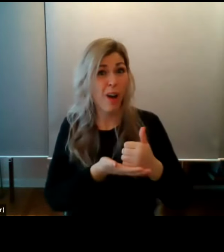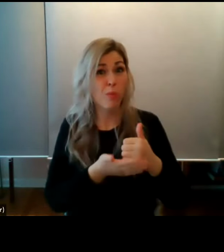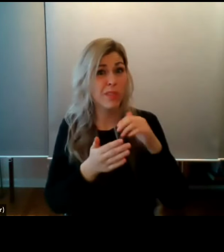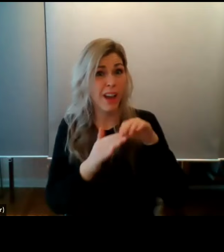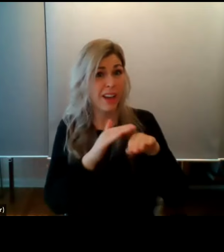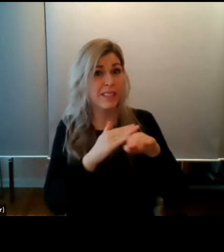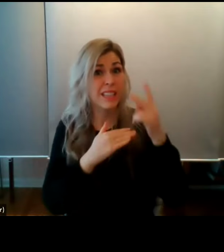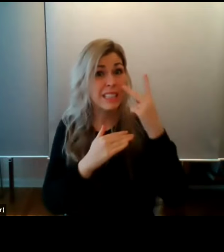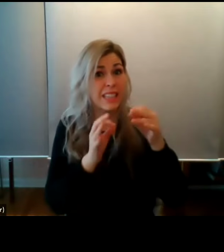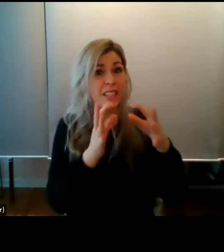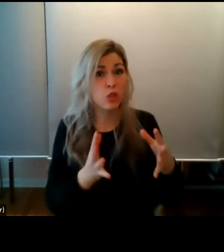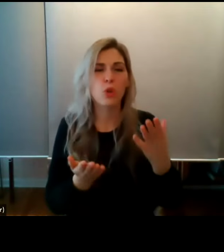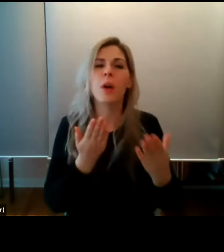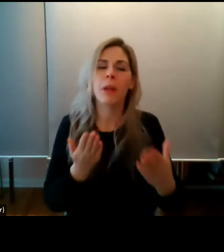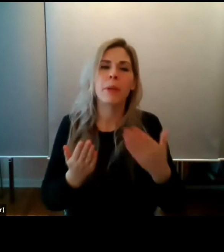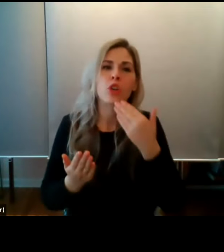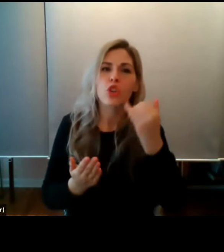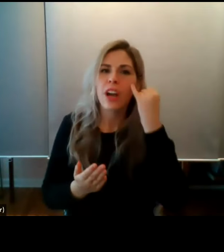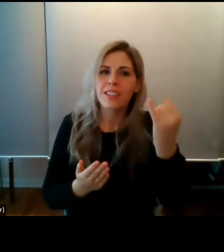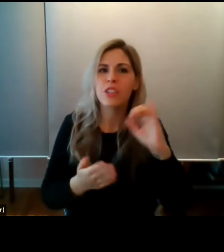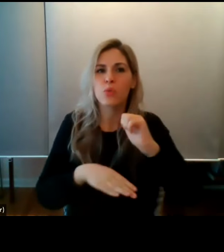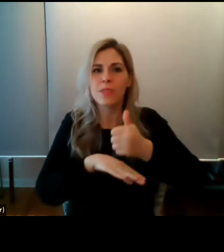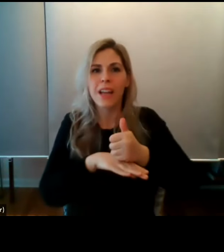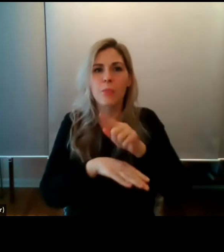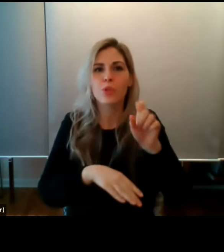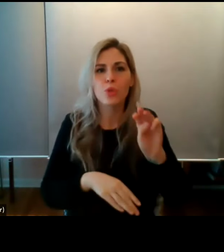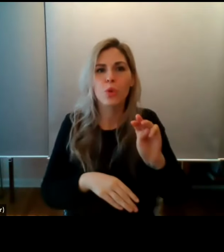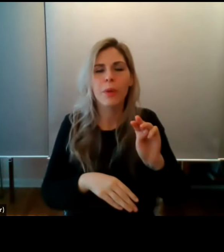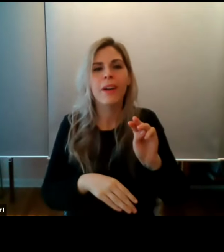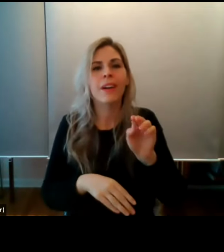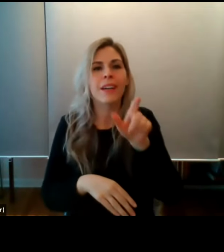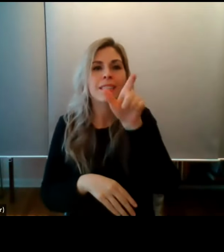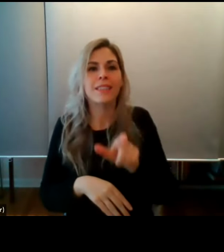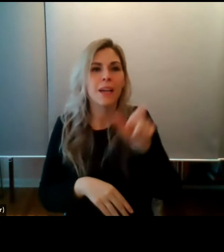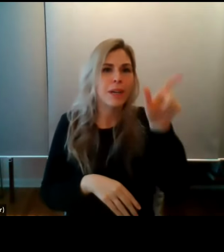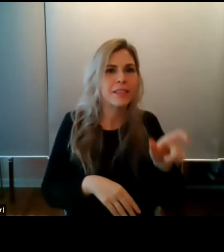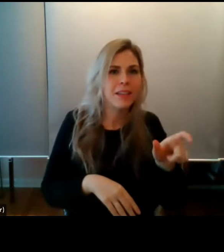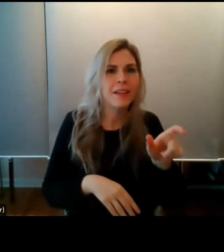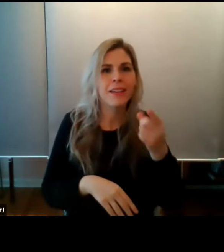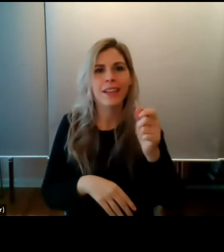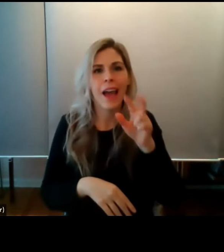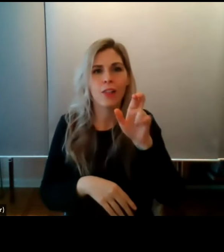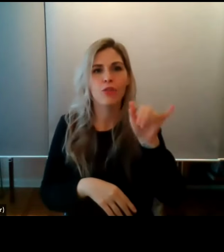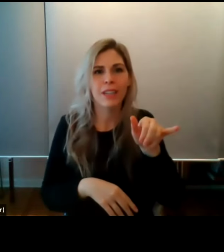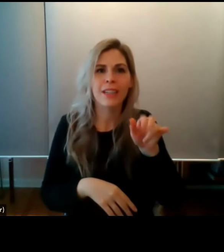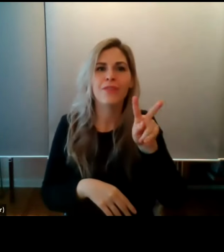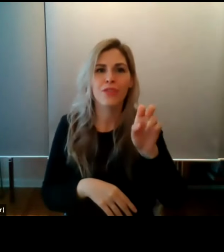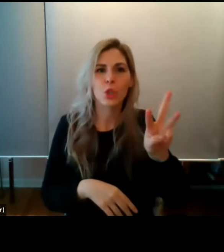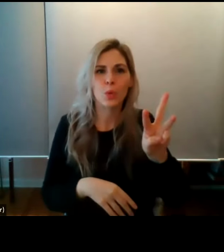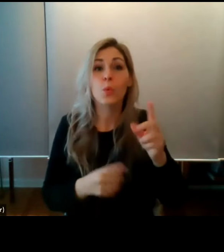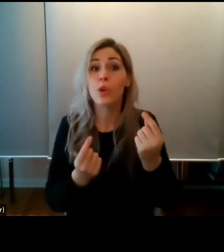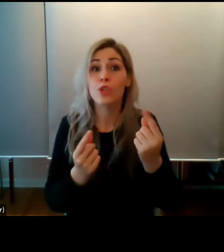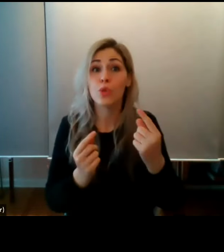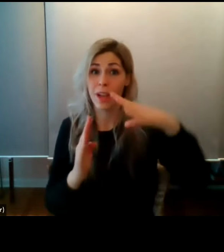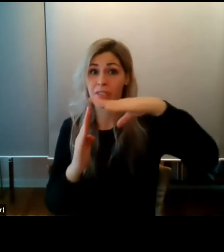event, you may want to use Zoom's side-by-side gallery setting, which you can access from the upper right corner of your